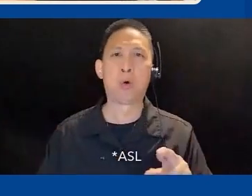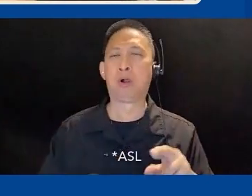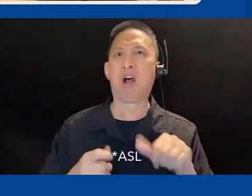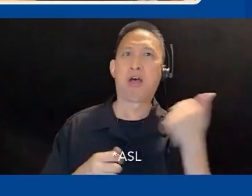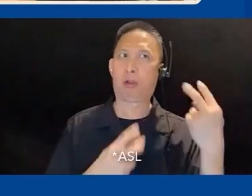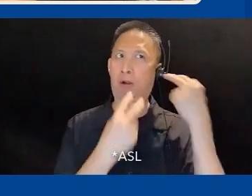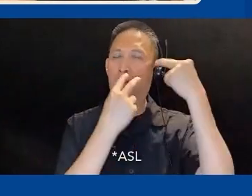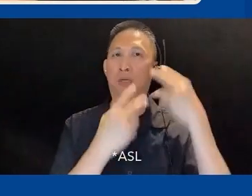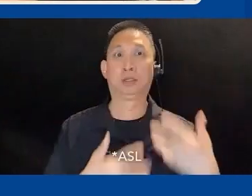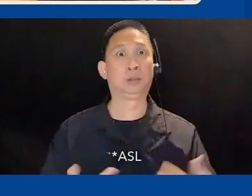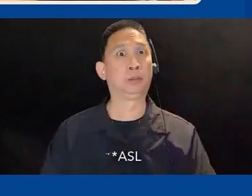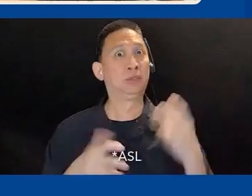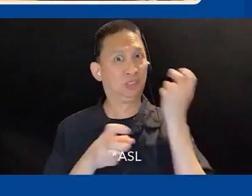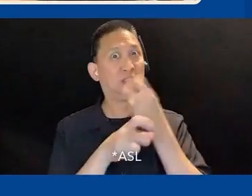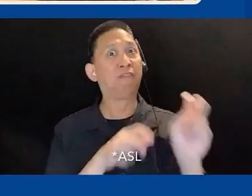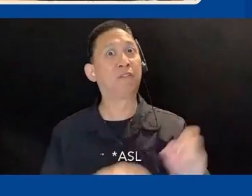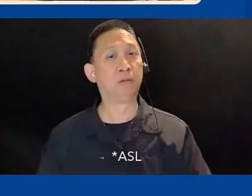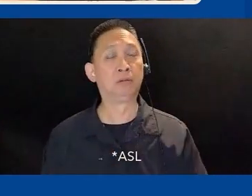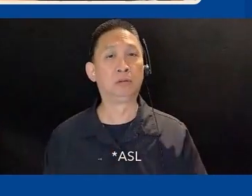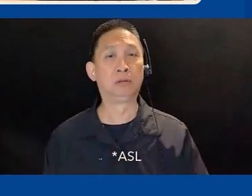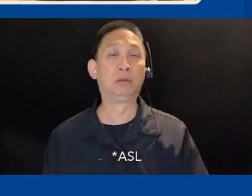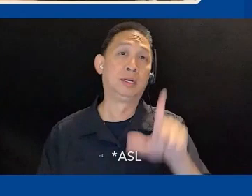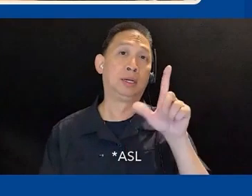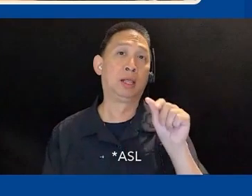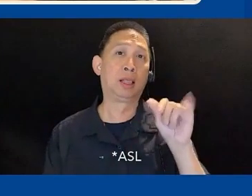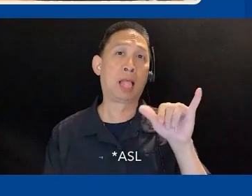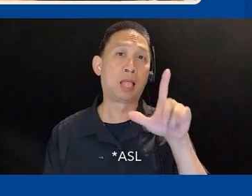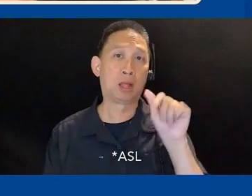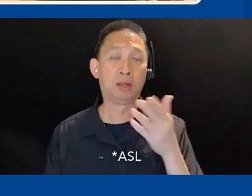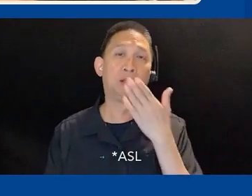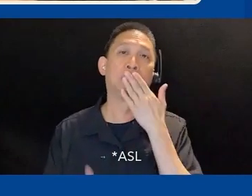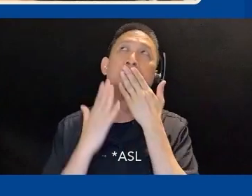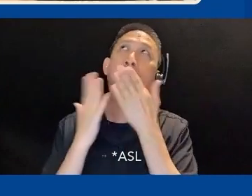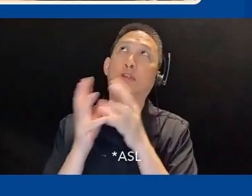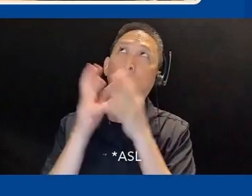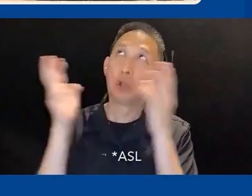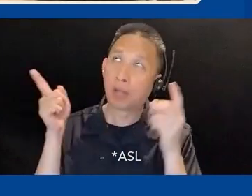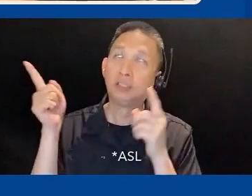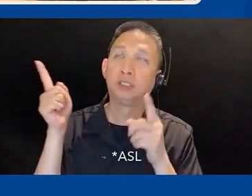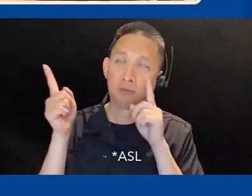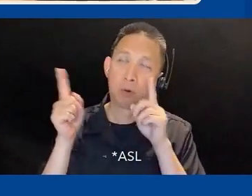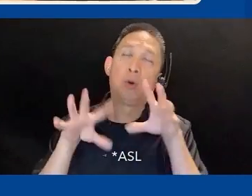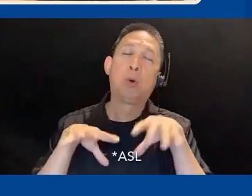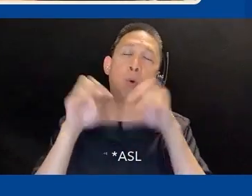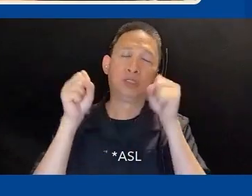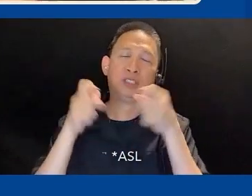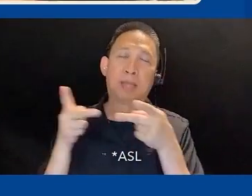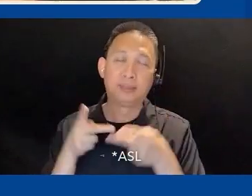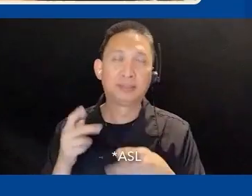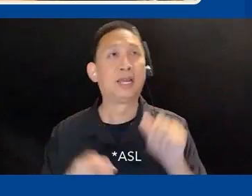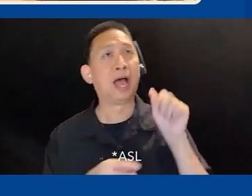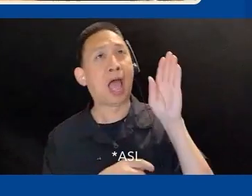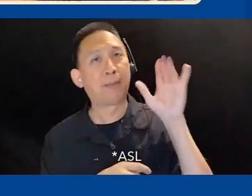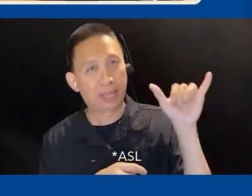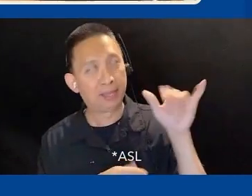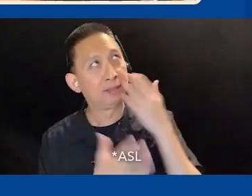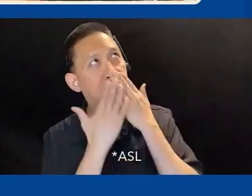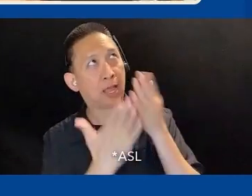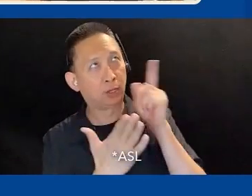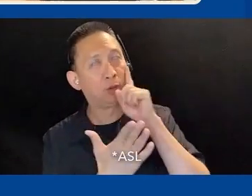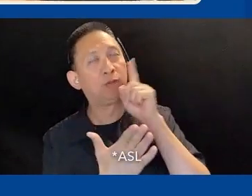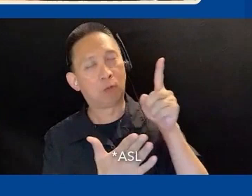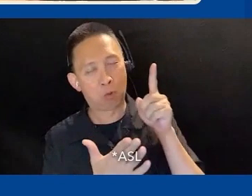know, appreciative of you, Layla, you know, holding space for us, for Abby, for organizing it, because it gives us an opportunity to sort of reframe